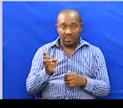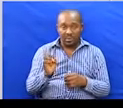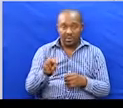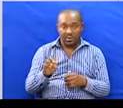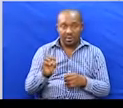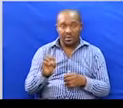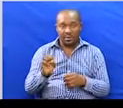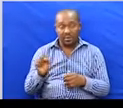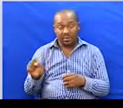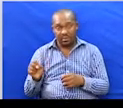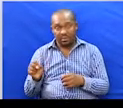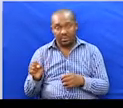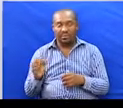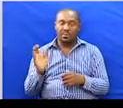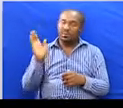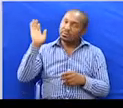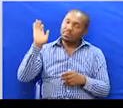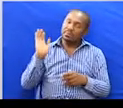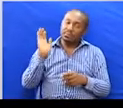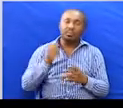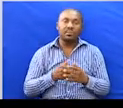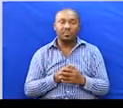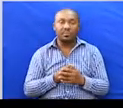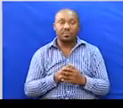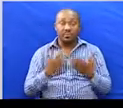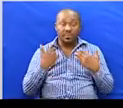Up to here, my dear student,